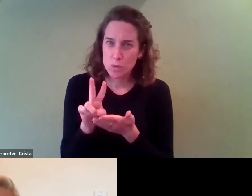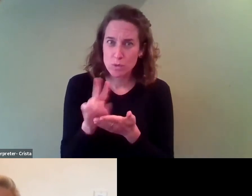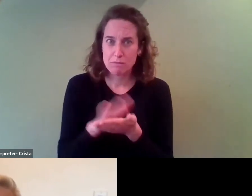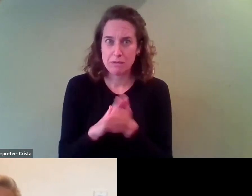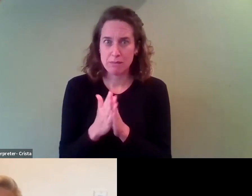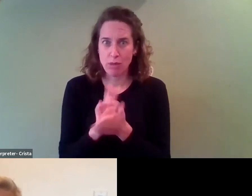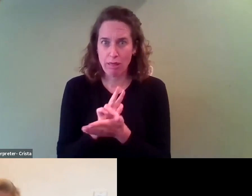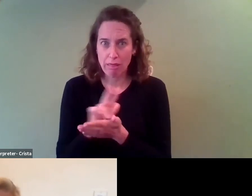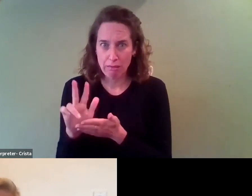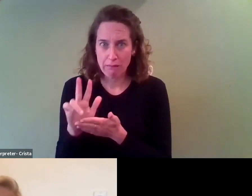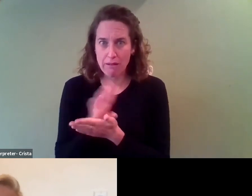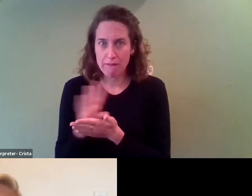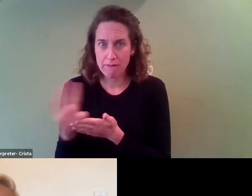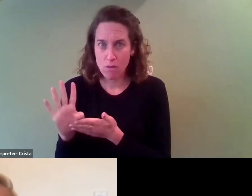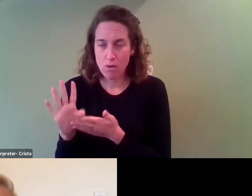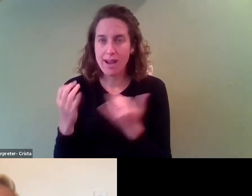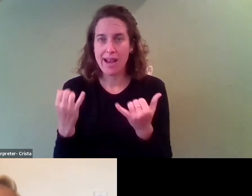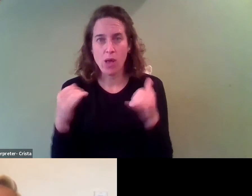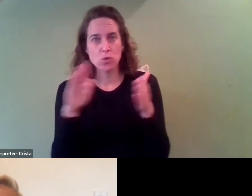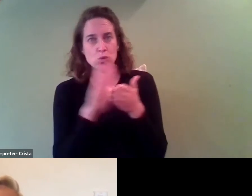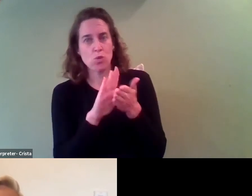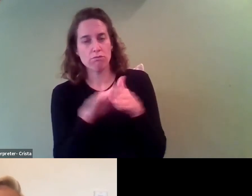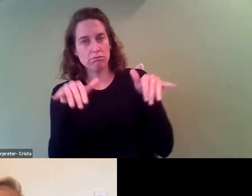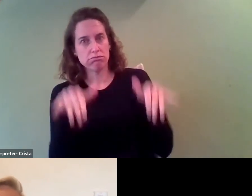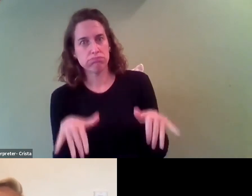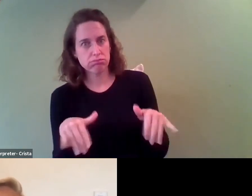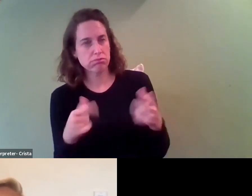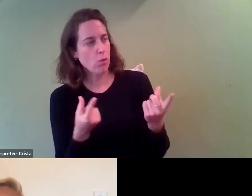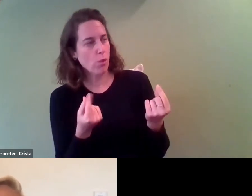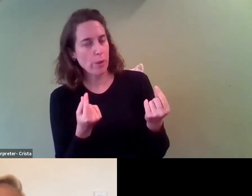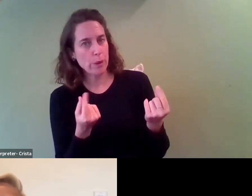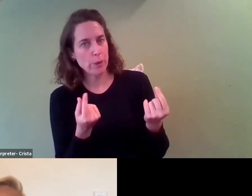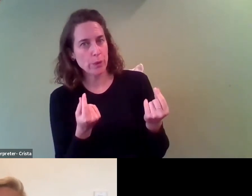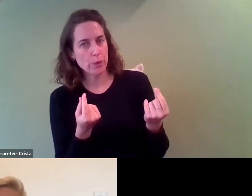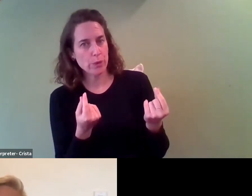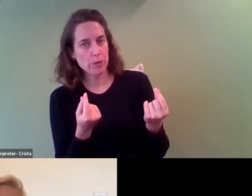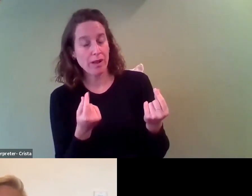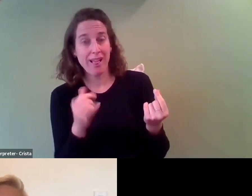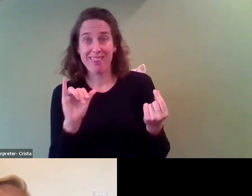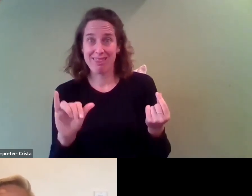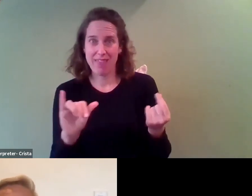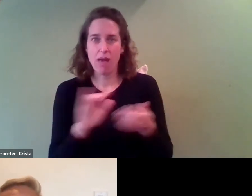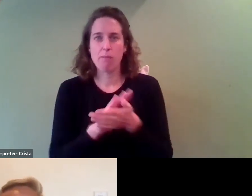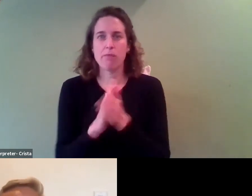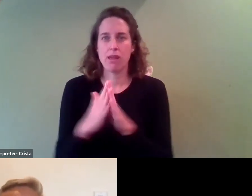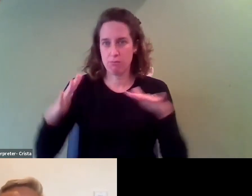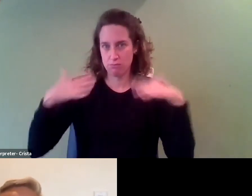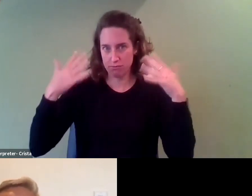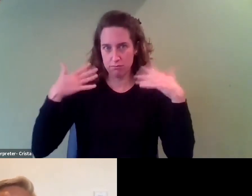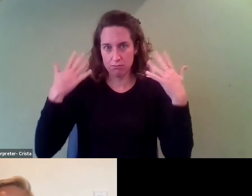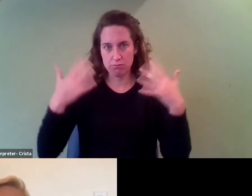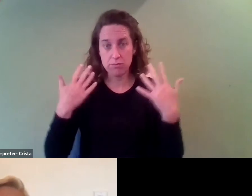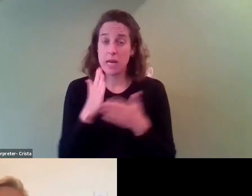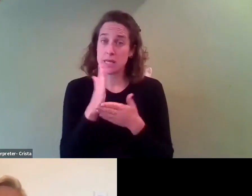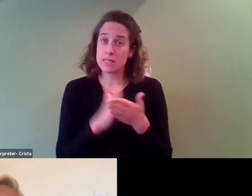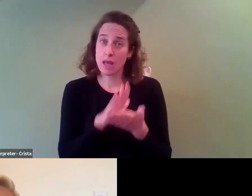going, wow, what are we going to do now? And it was utter anarchy. Some schools jumped right